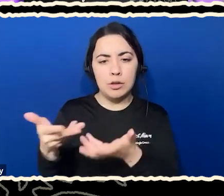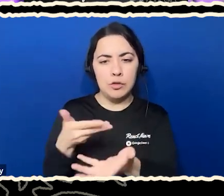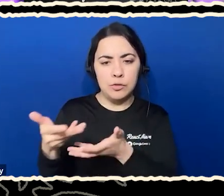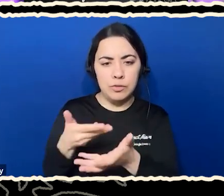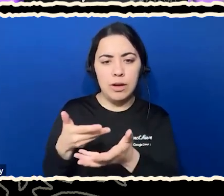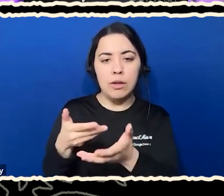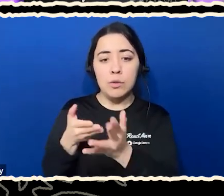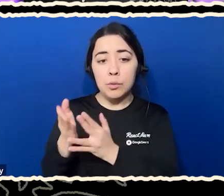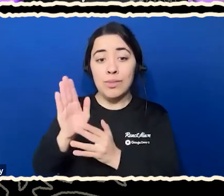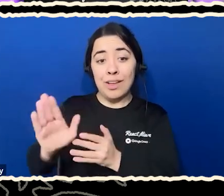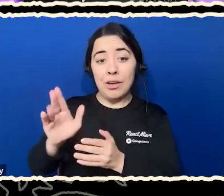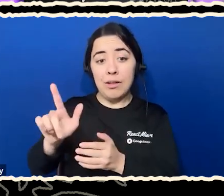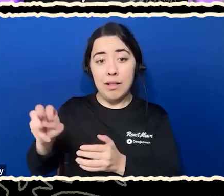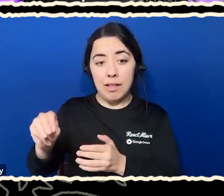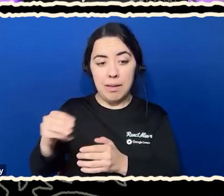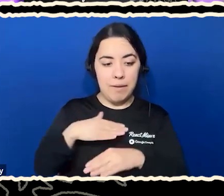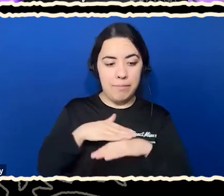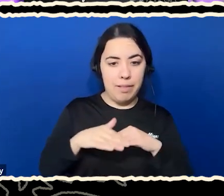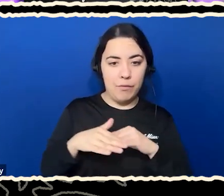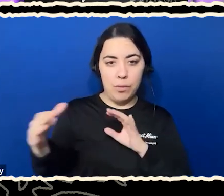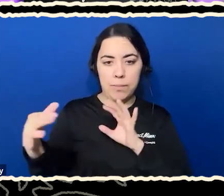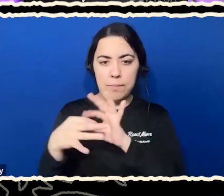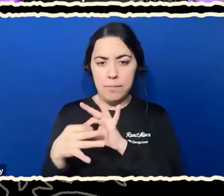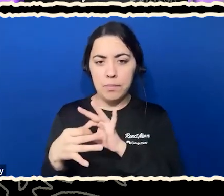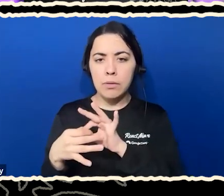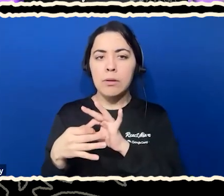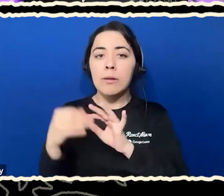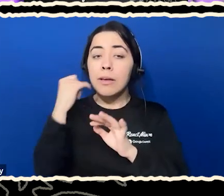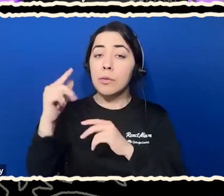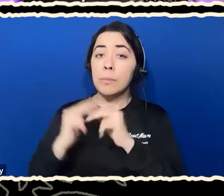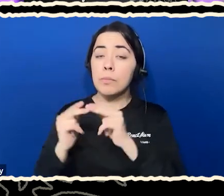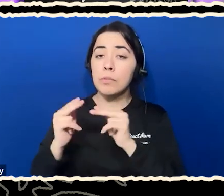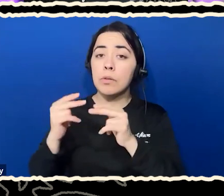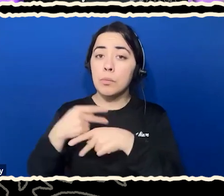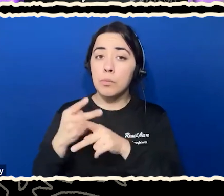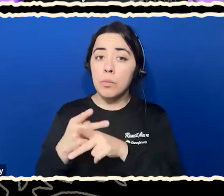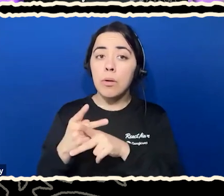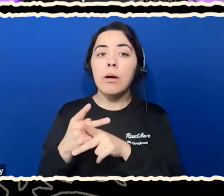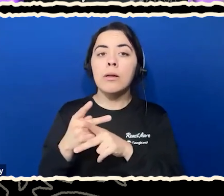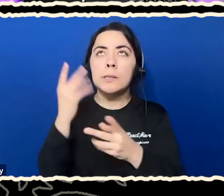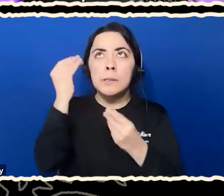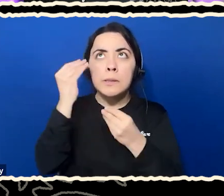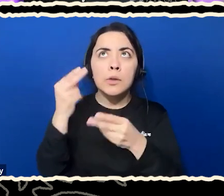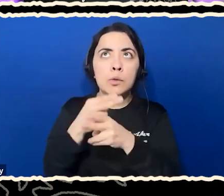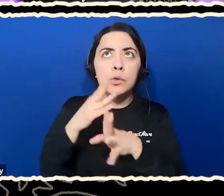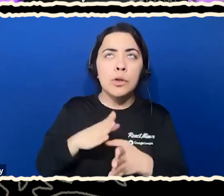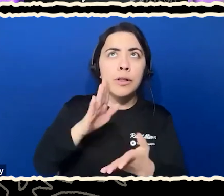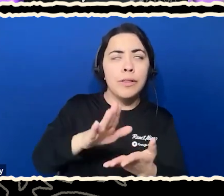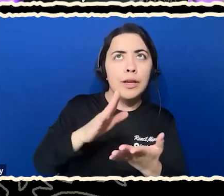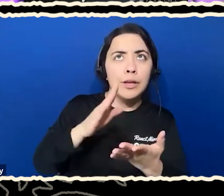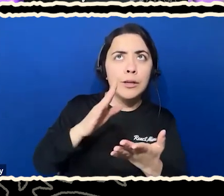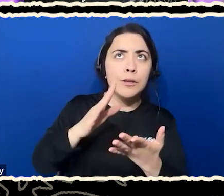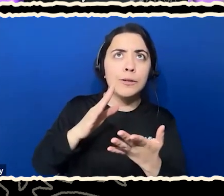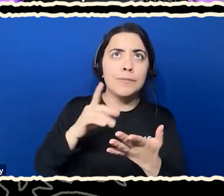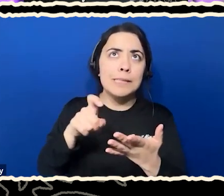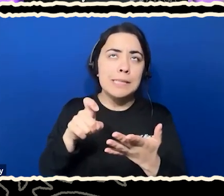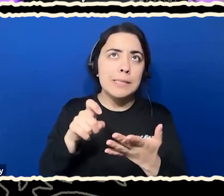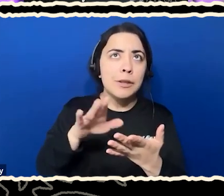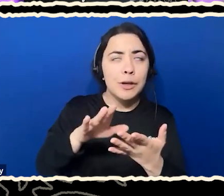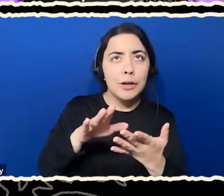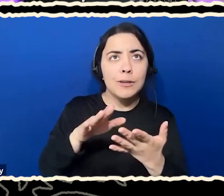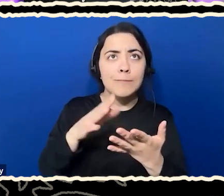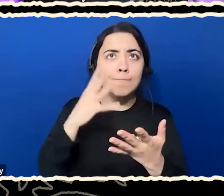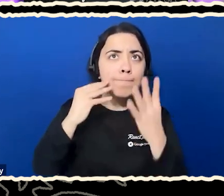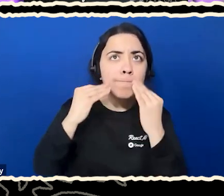if you're building a product, you have to be building the blocks the user would use to shape their experience to their needs. Take a set of predefined